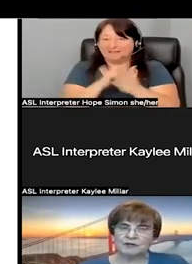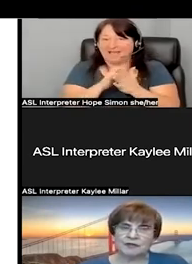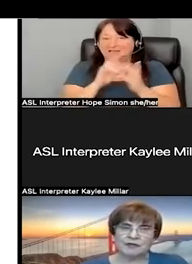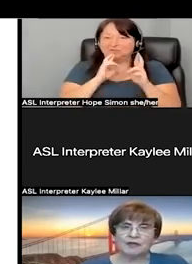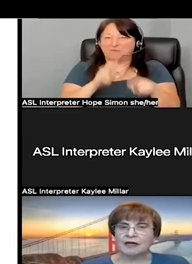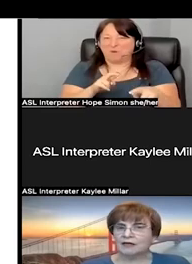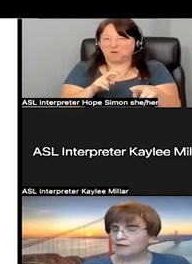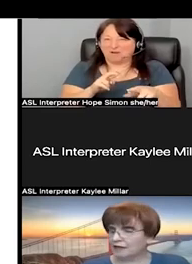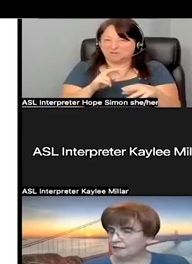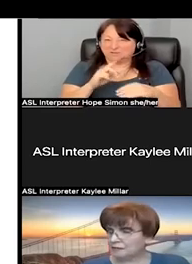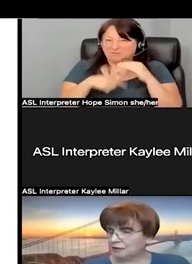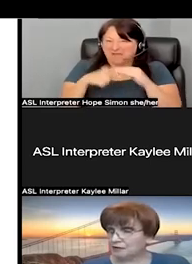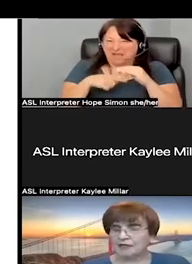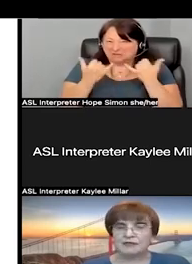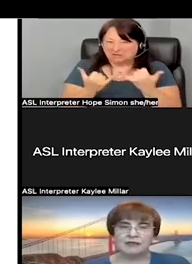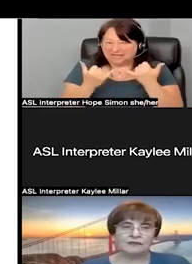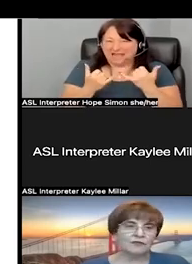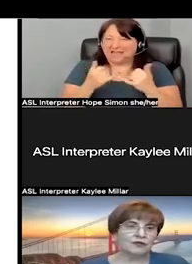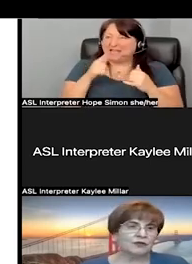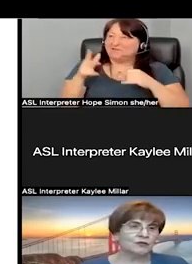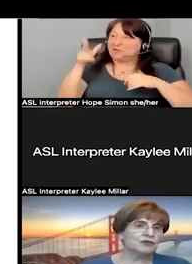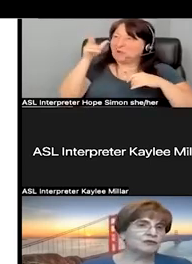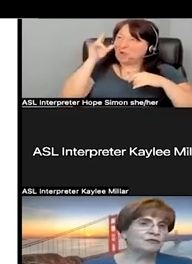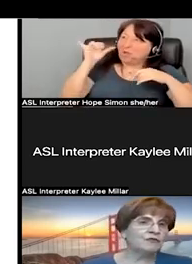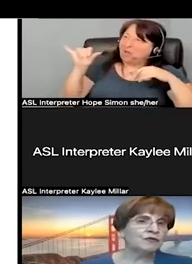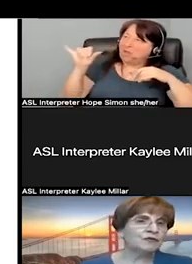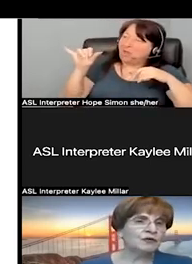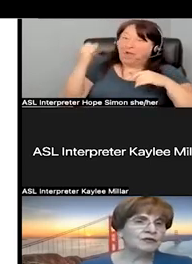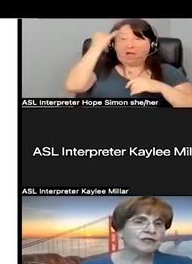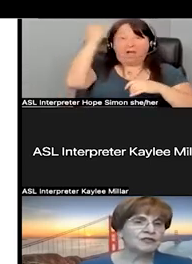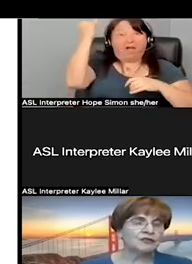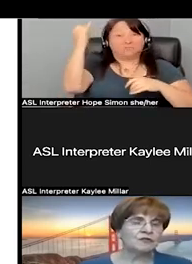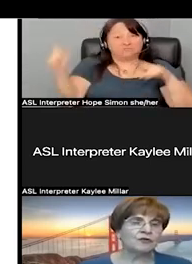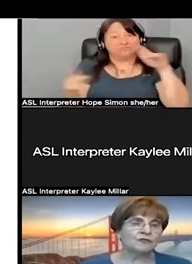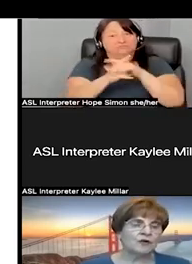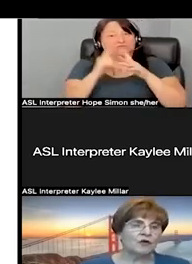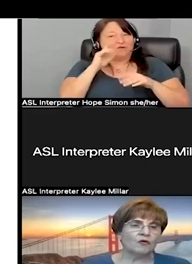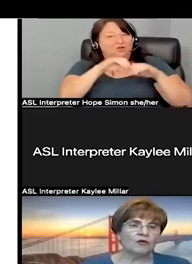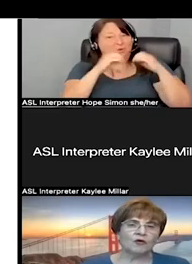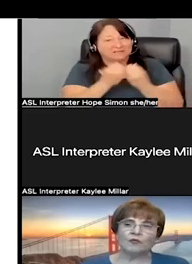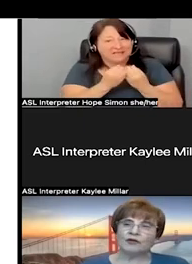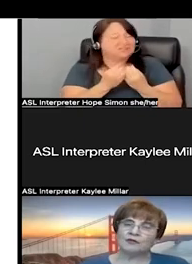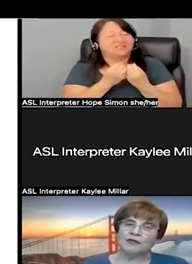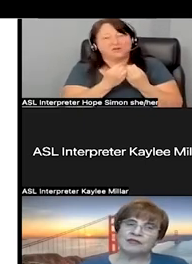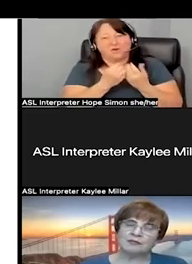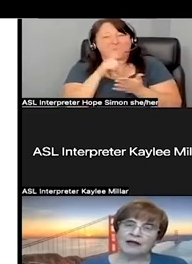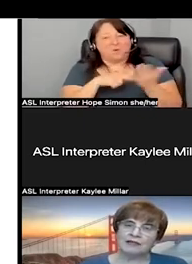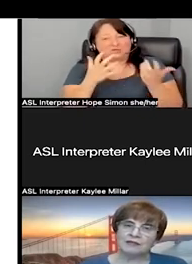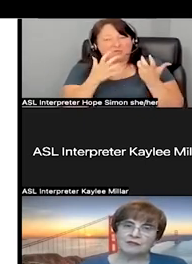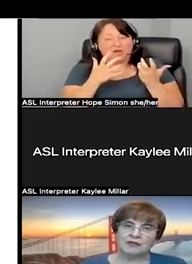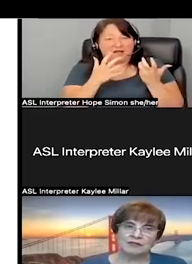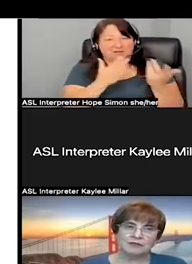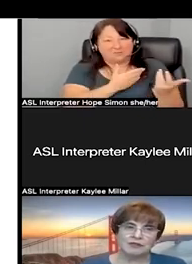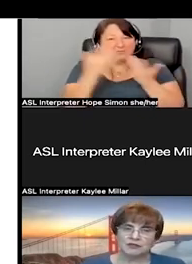were on today, if they have sparked an idea for you for either your organization or what you want to take back